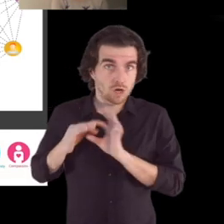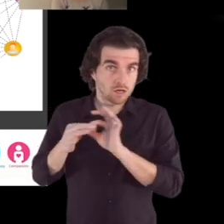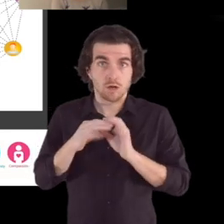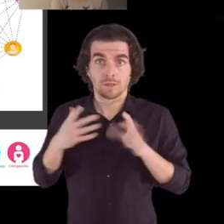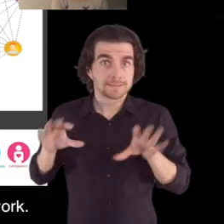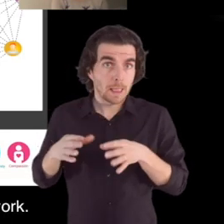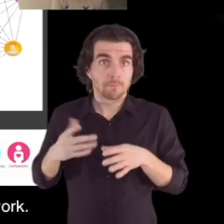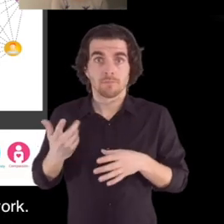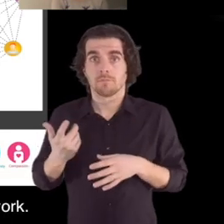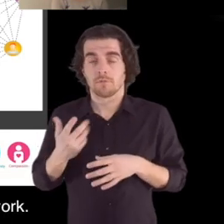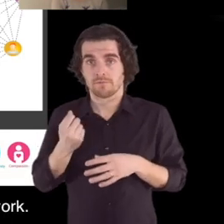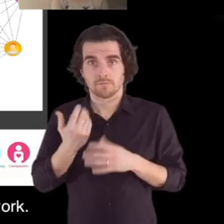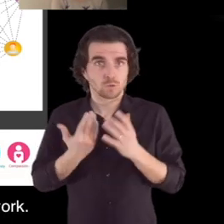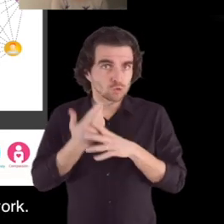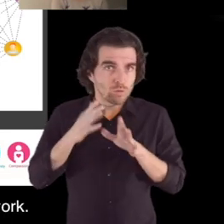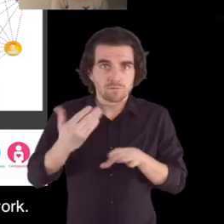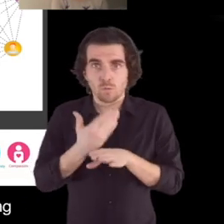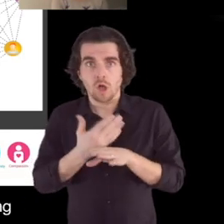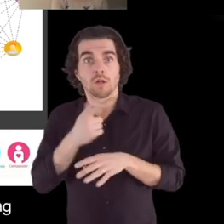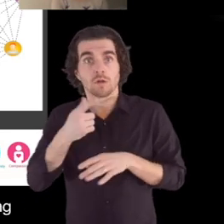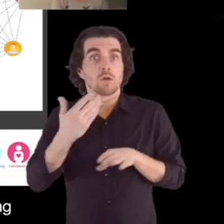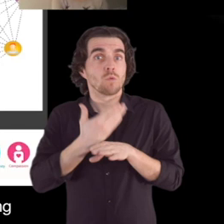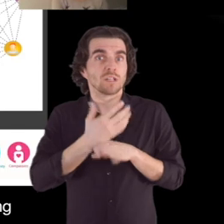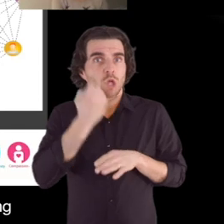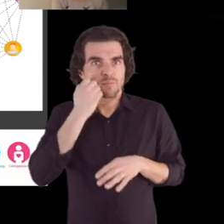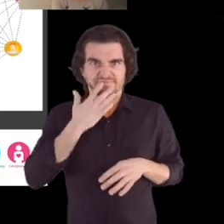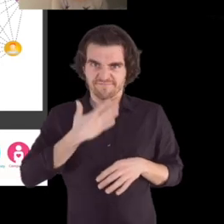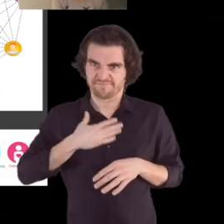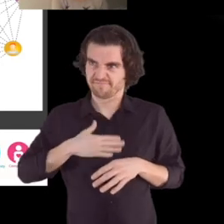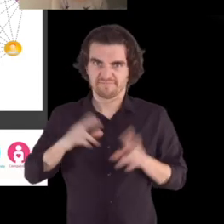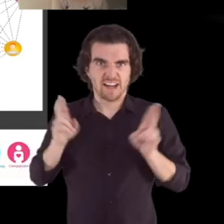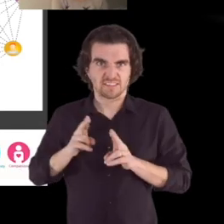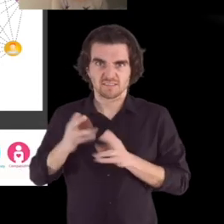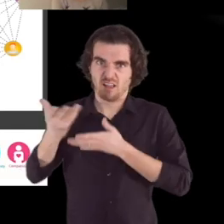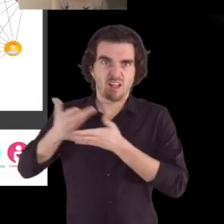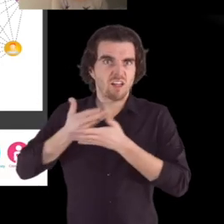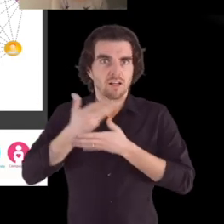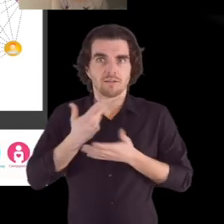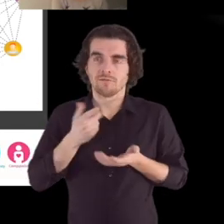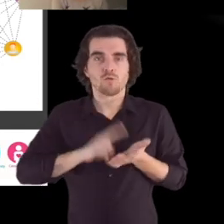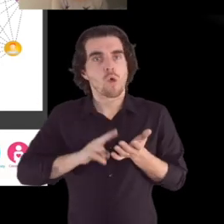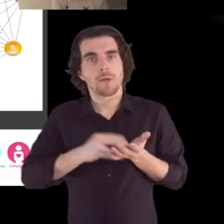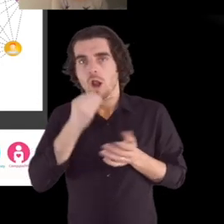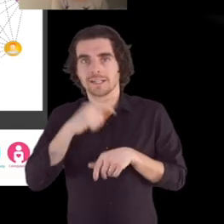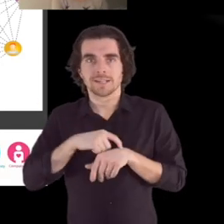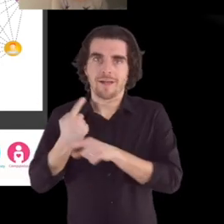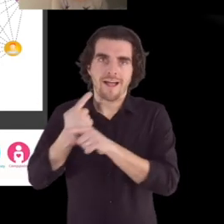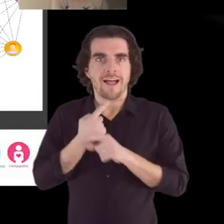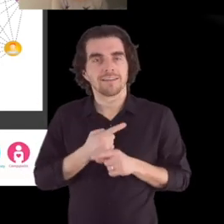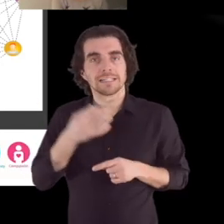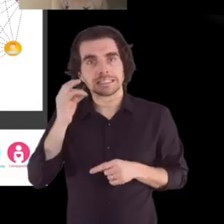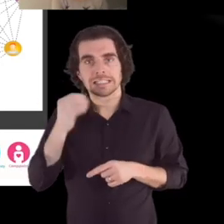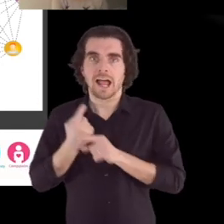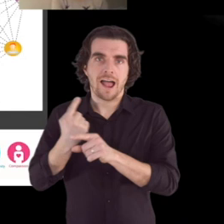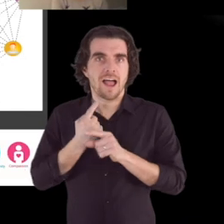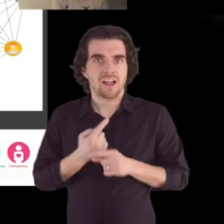in the context of our colleagues and our teams and work. So, you know, the new way of working, if we're working from home, chances are you might be missing out on those